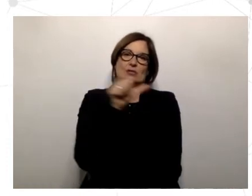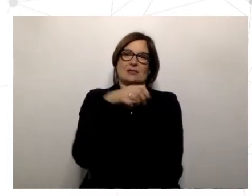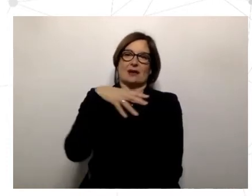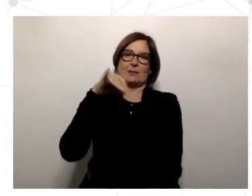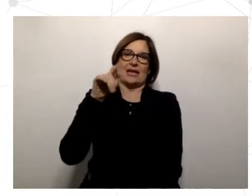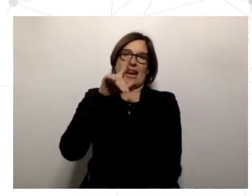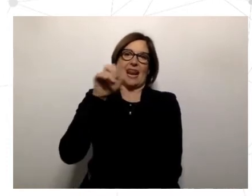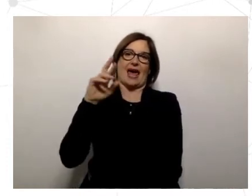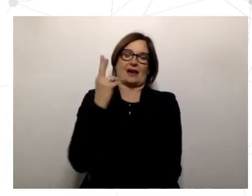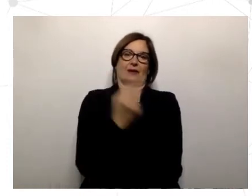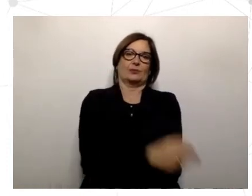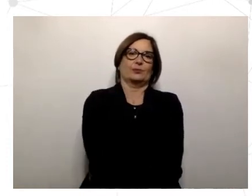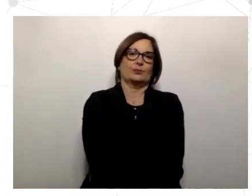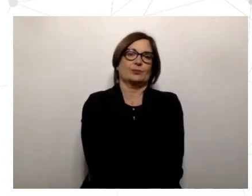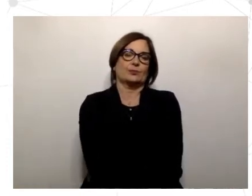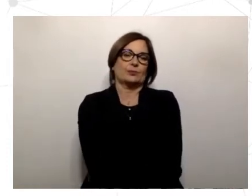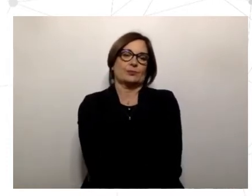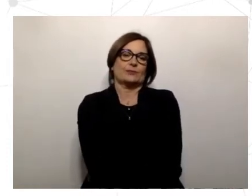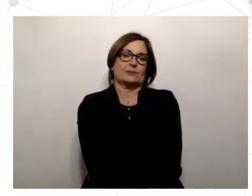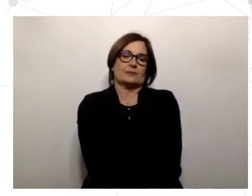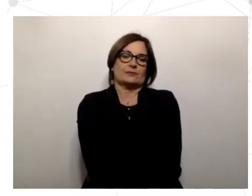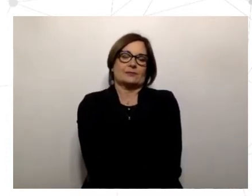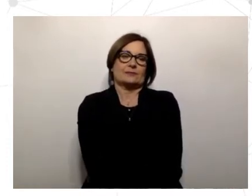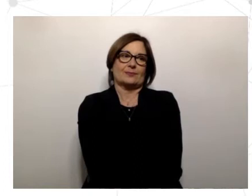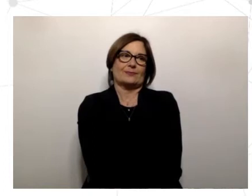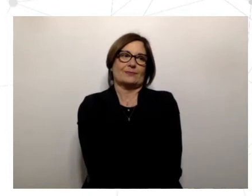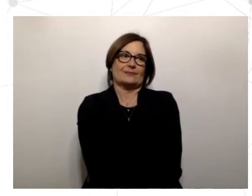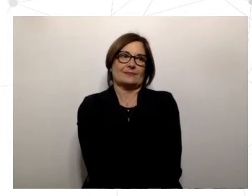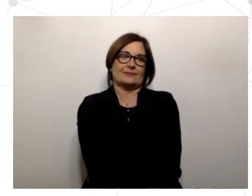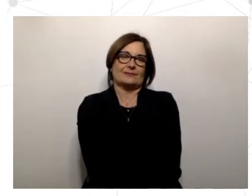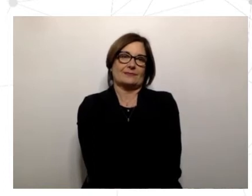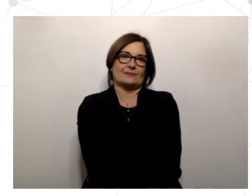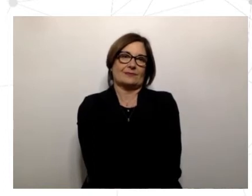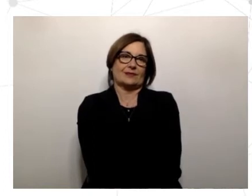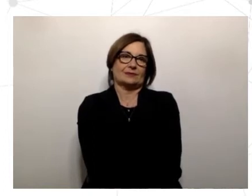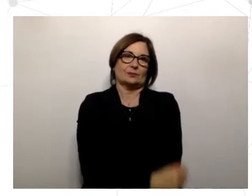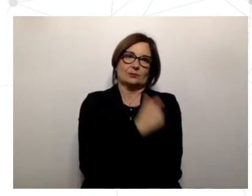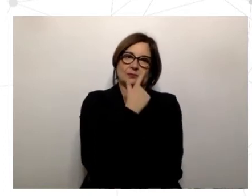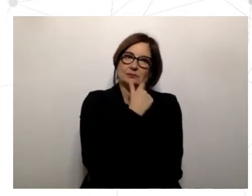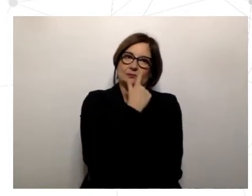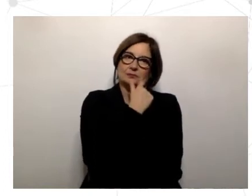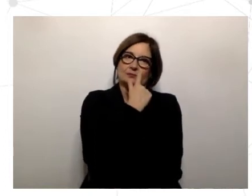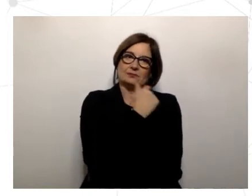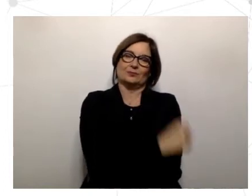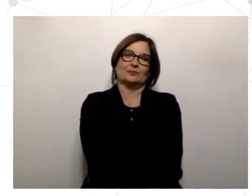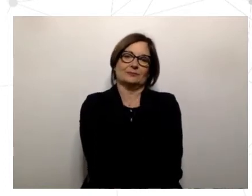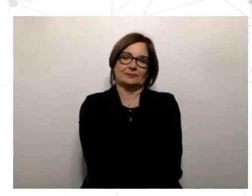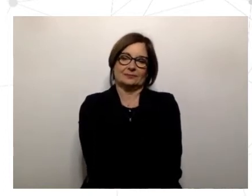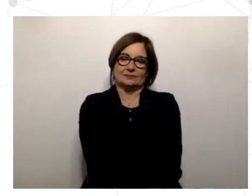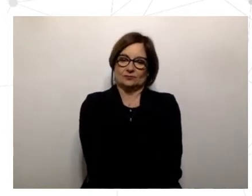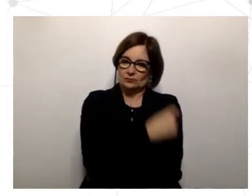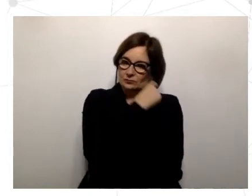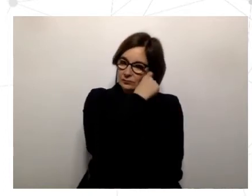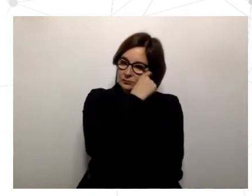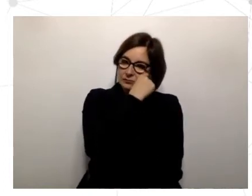to be with you today, this evening, and to take part in this wonderful occasion.